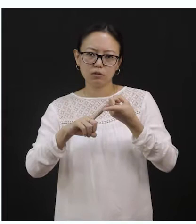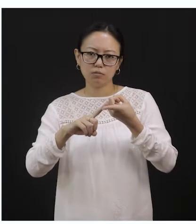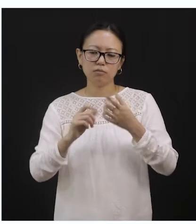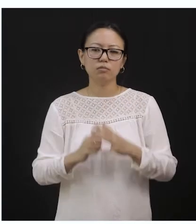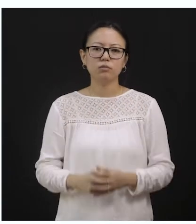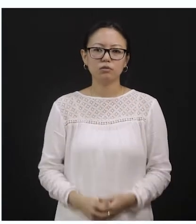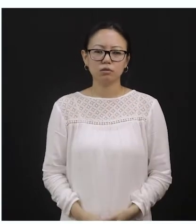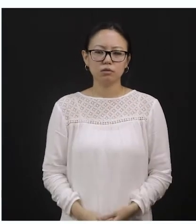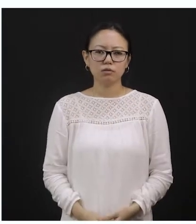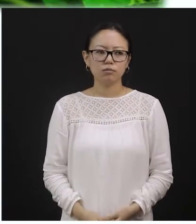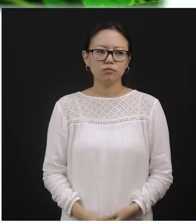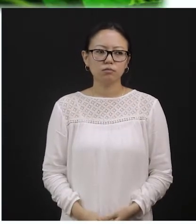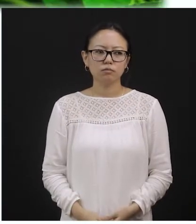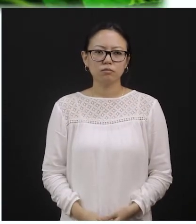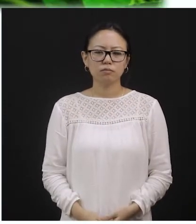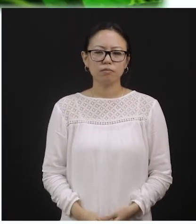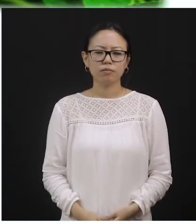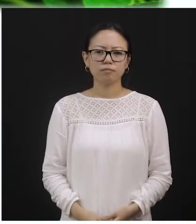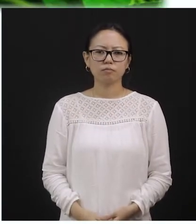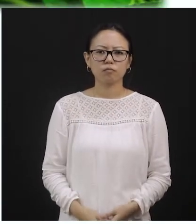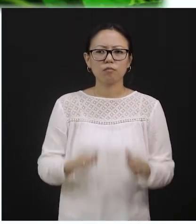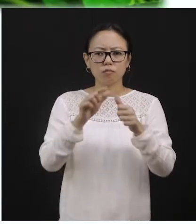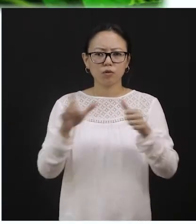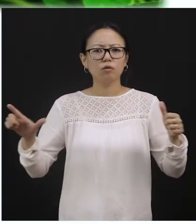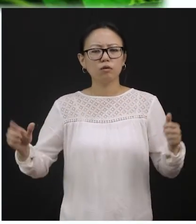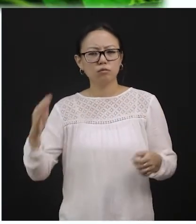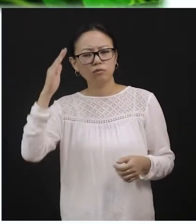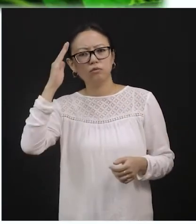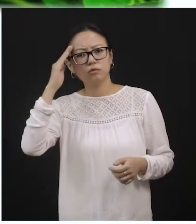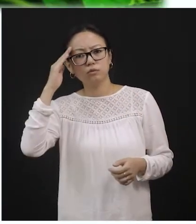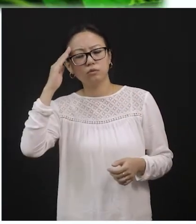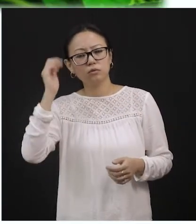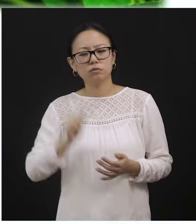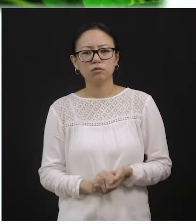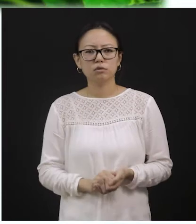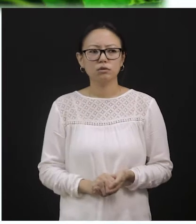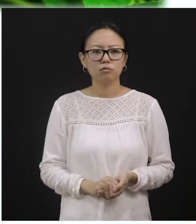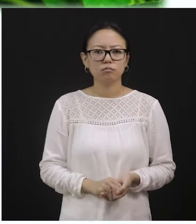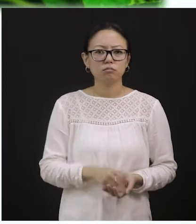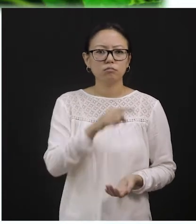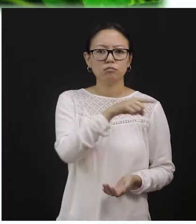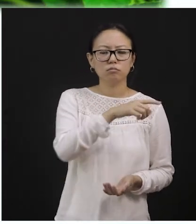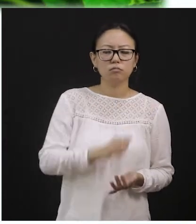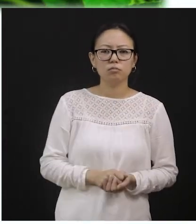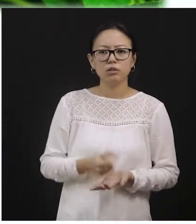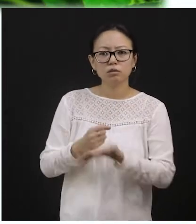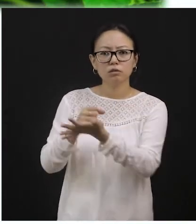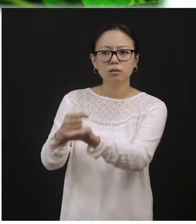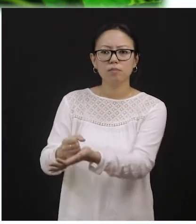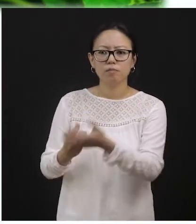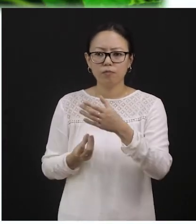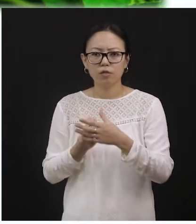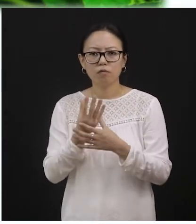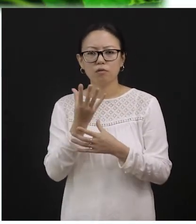P-double-E, bee. Now we all know that bee, they contributes in the process of pollination. Now